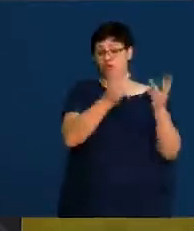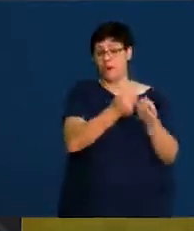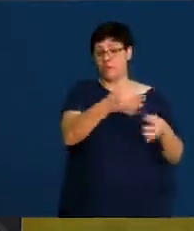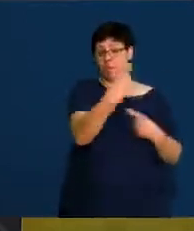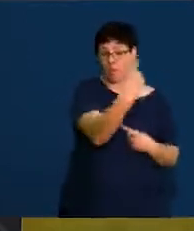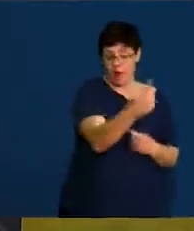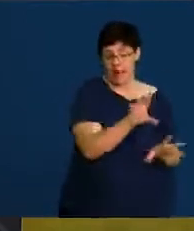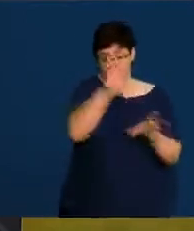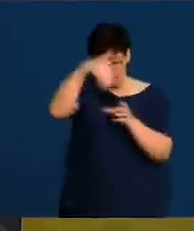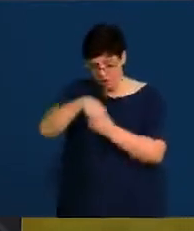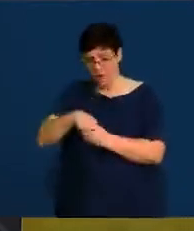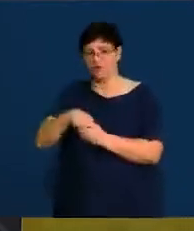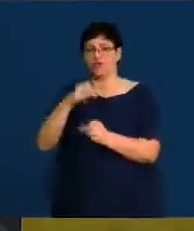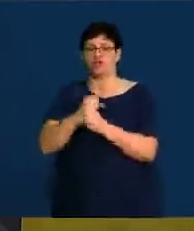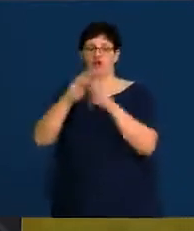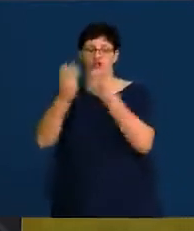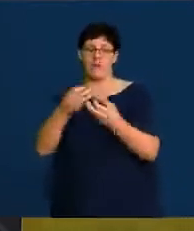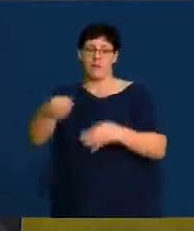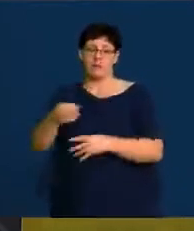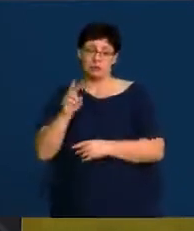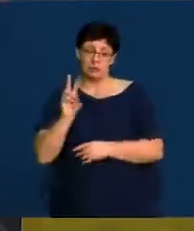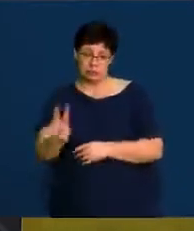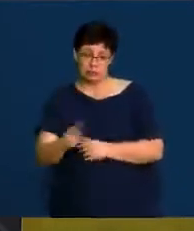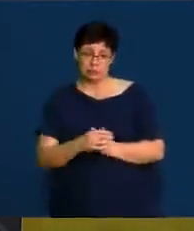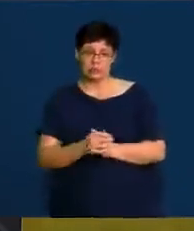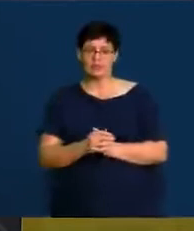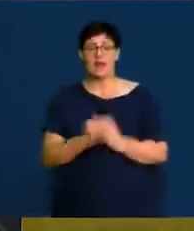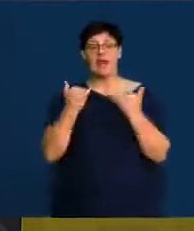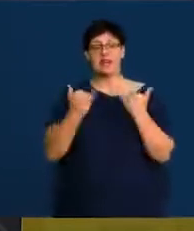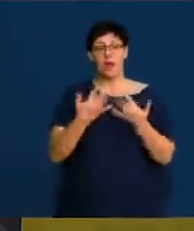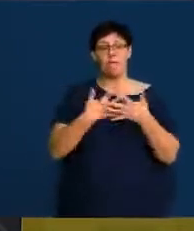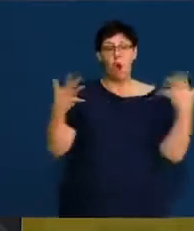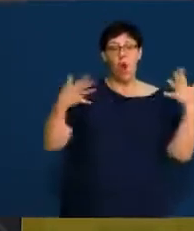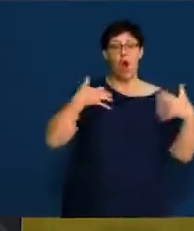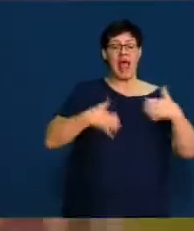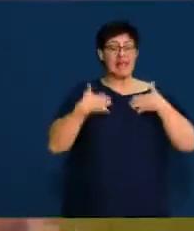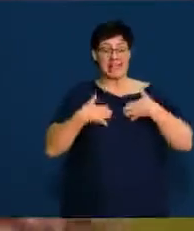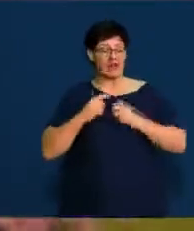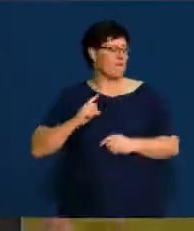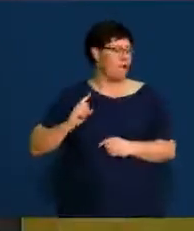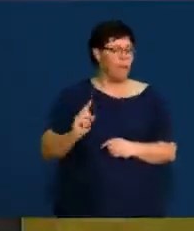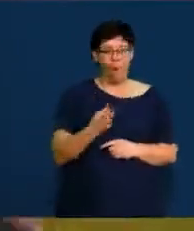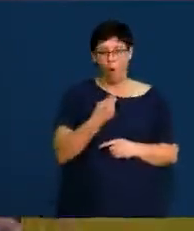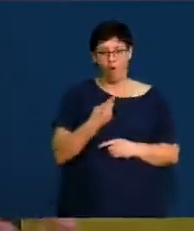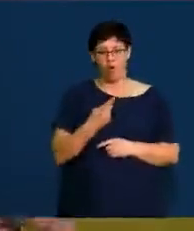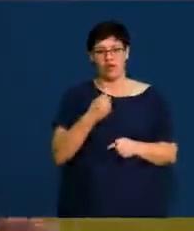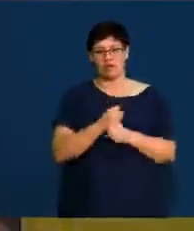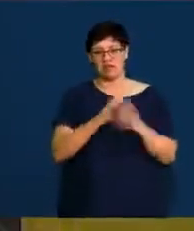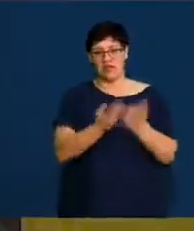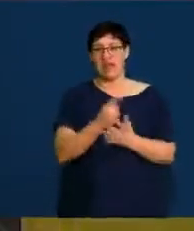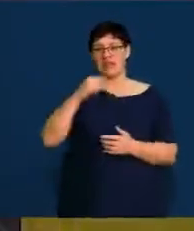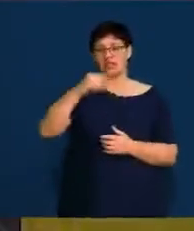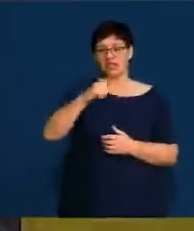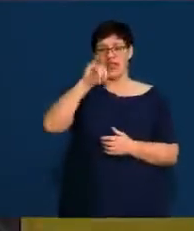Geography Paper 2. Now we're going to move on to the most exciting of all sections in geography,